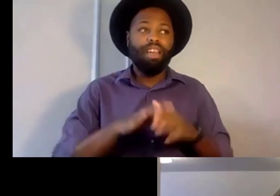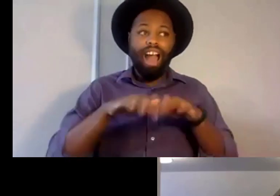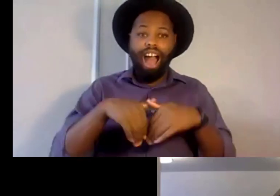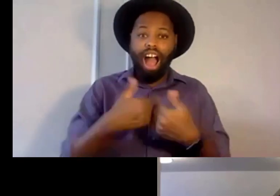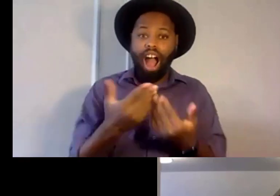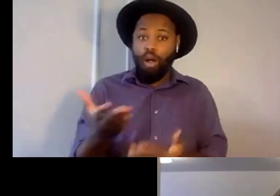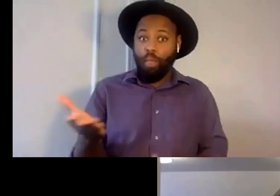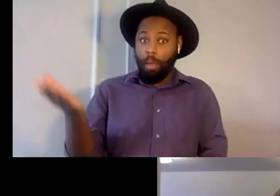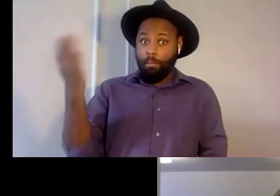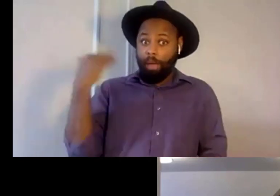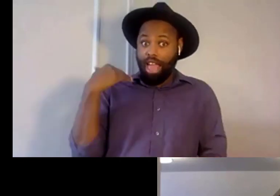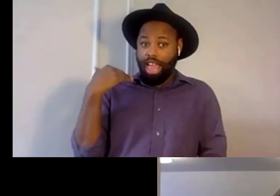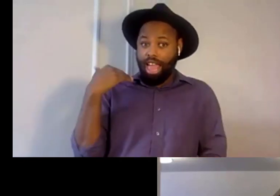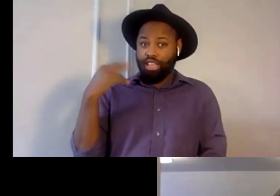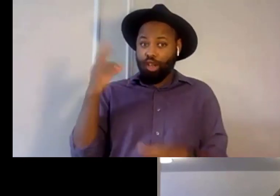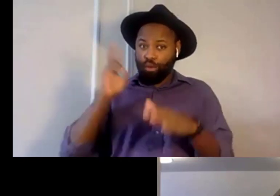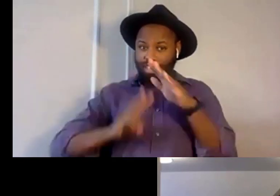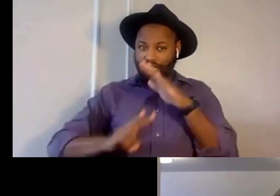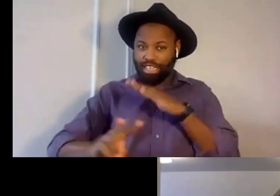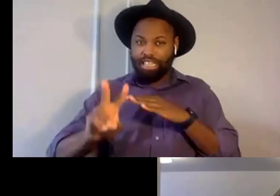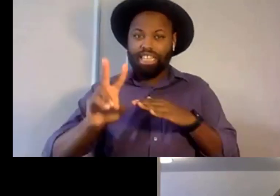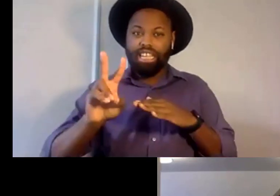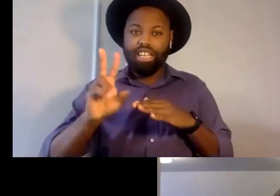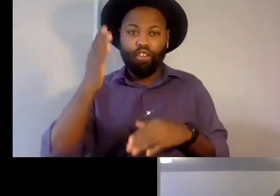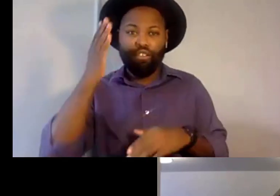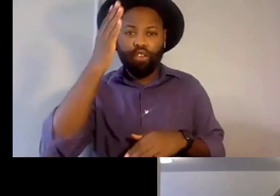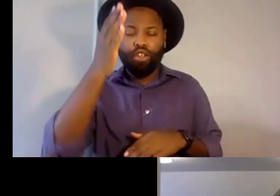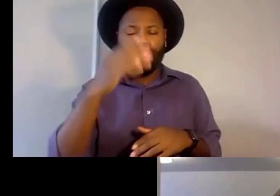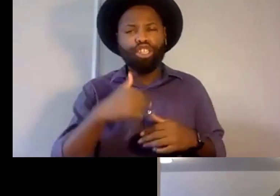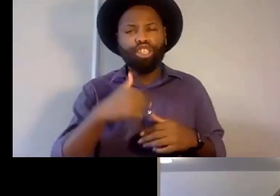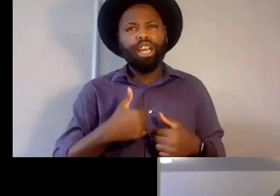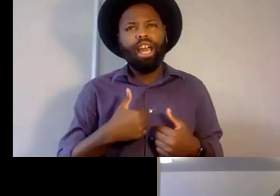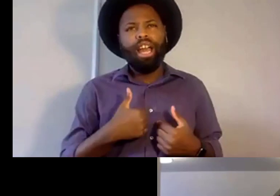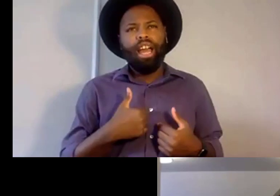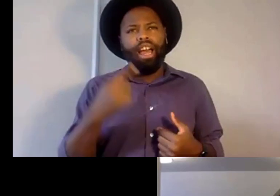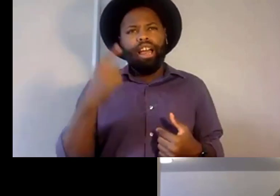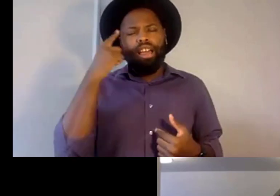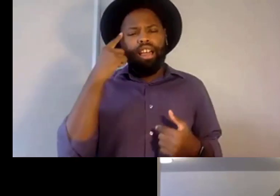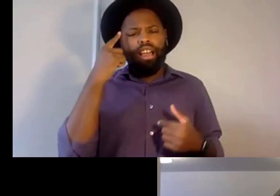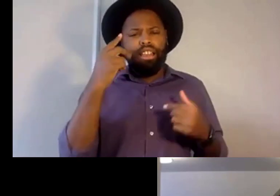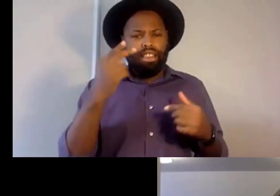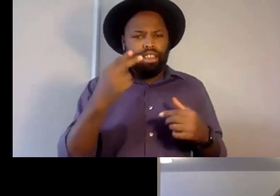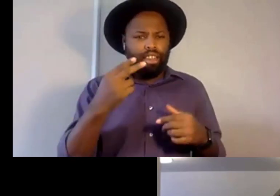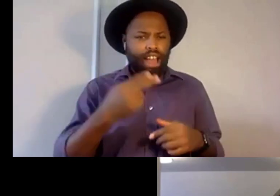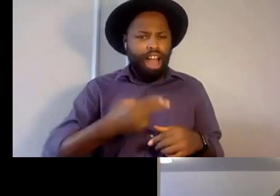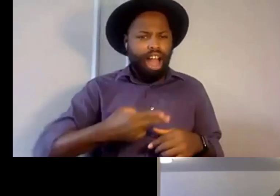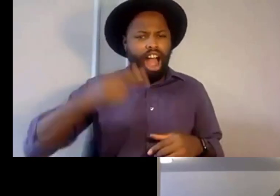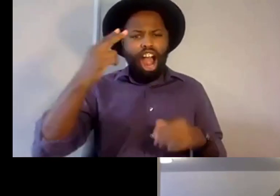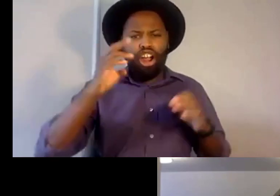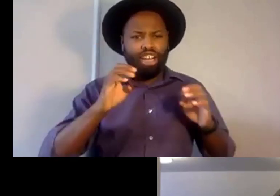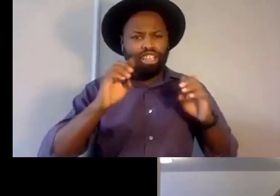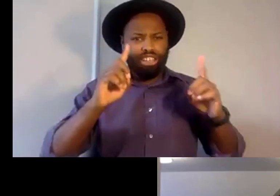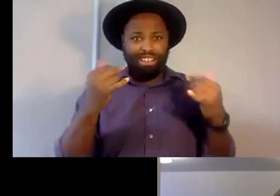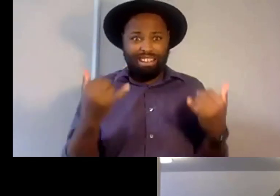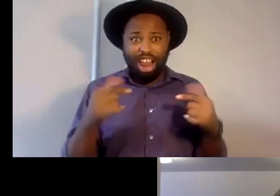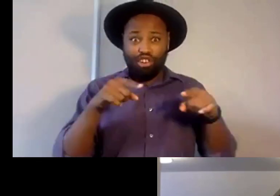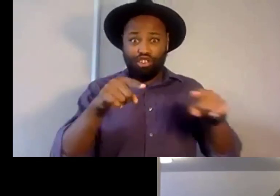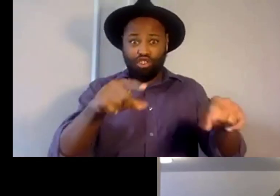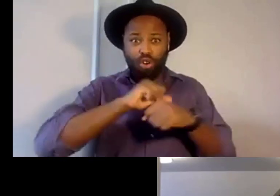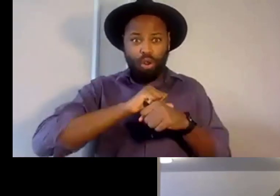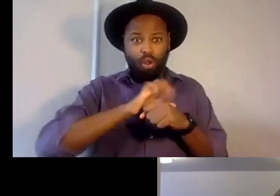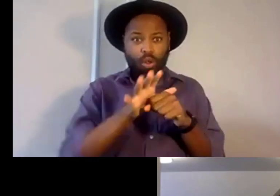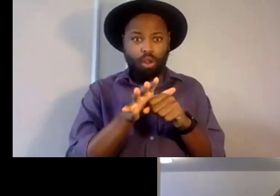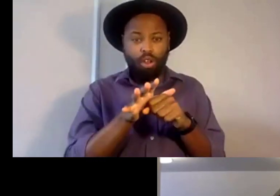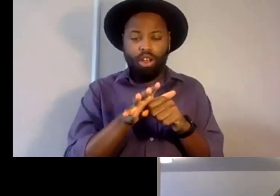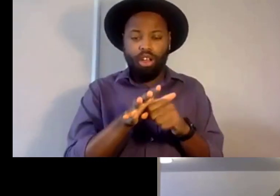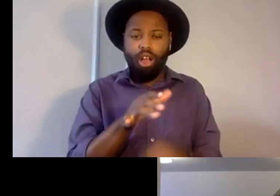predicts the future, I think higher education right now in a time of COVID